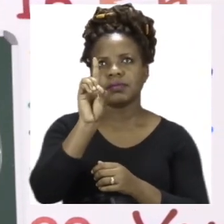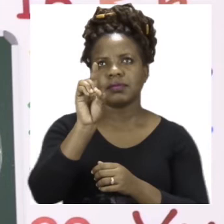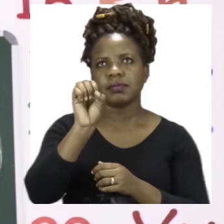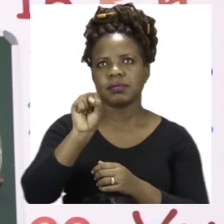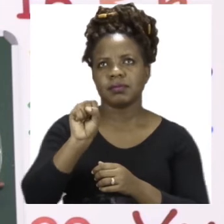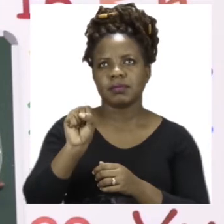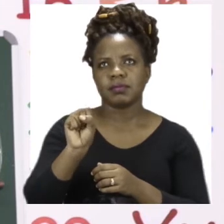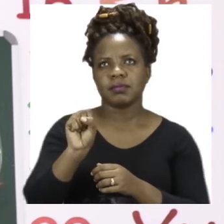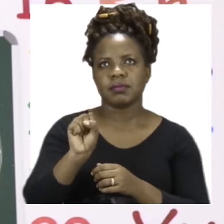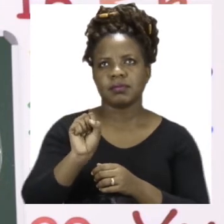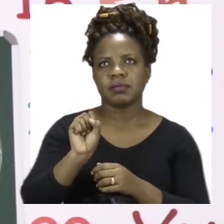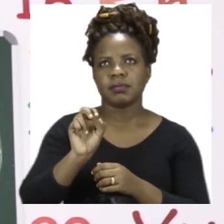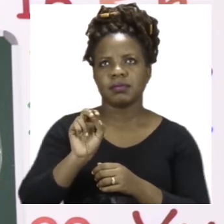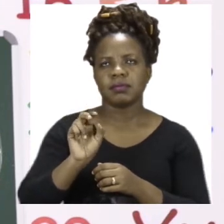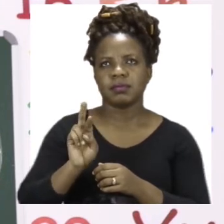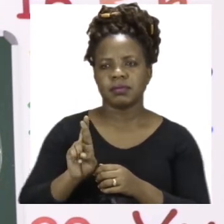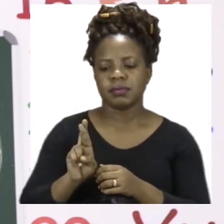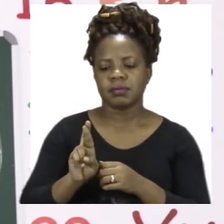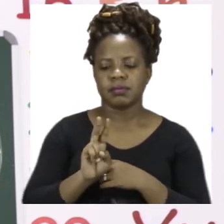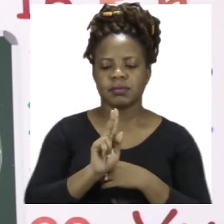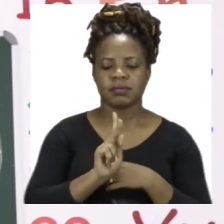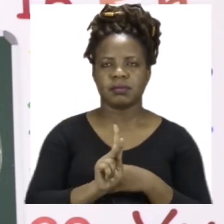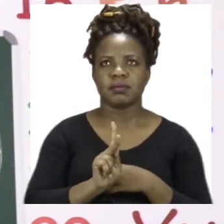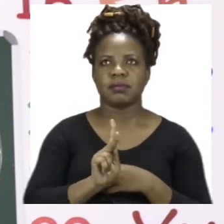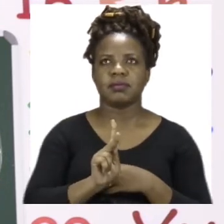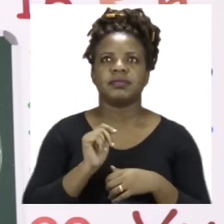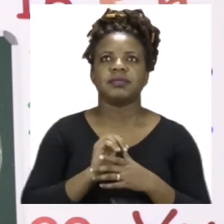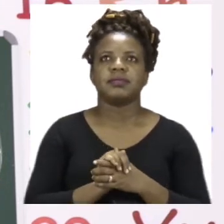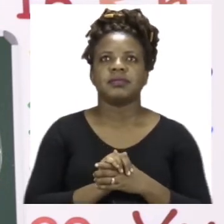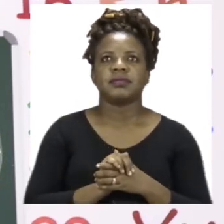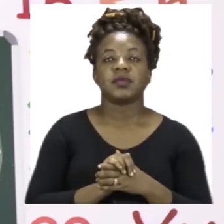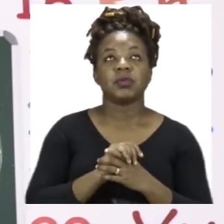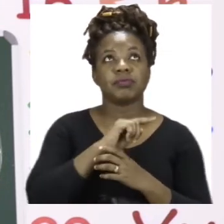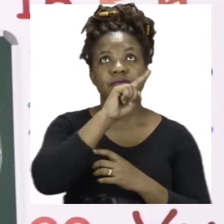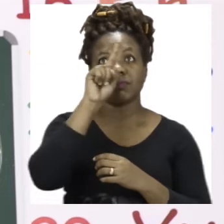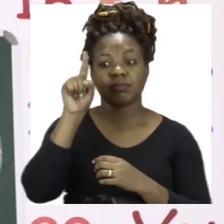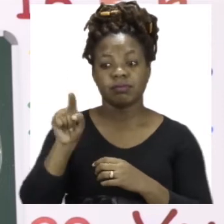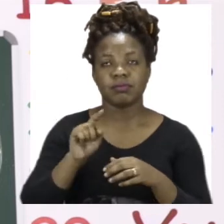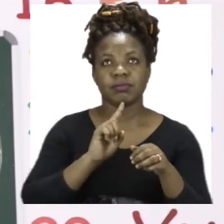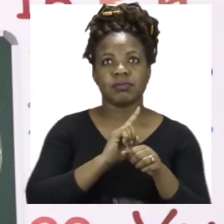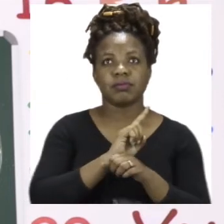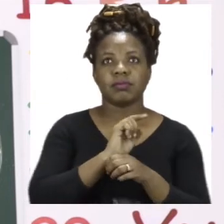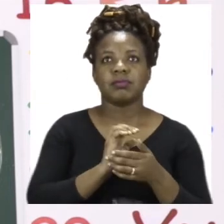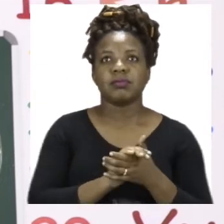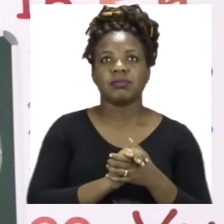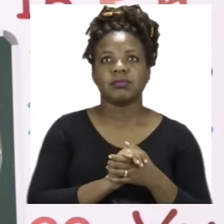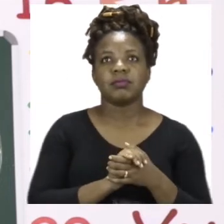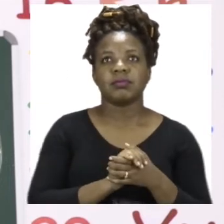S, R, and K. So we're going to start there. I would like to start with B.